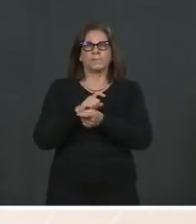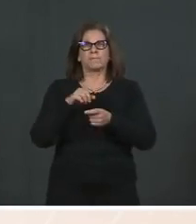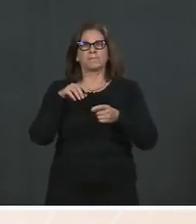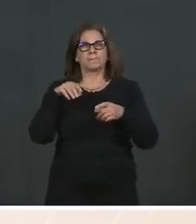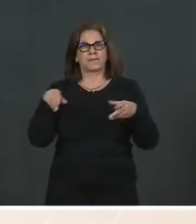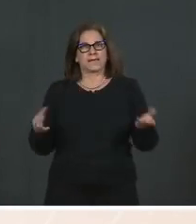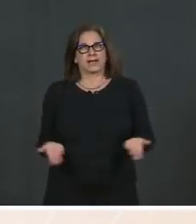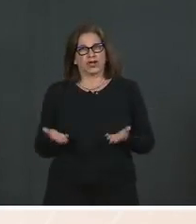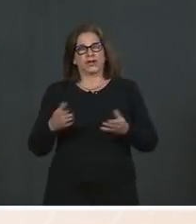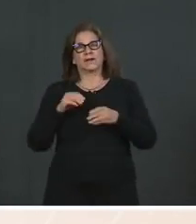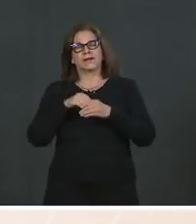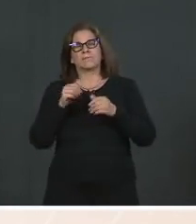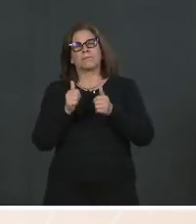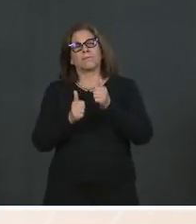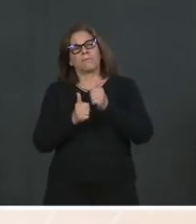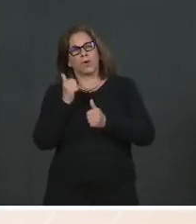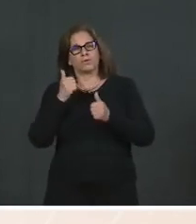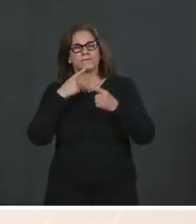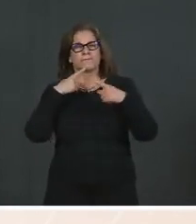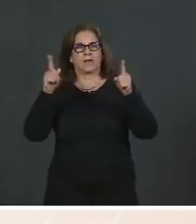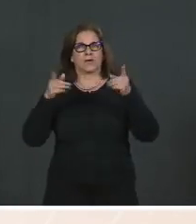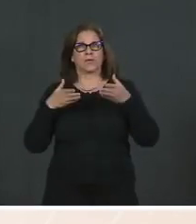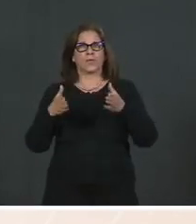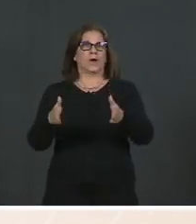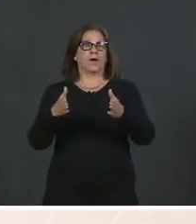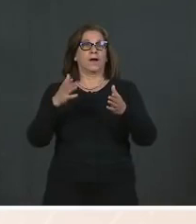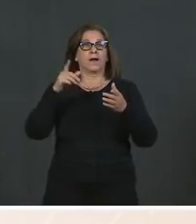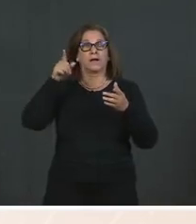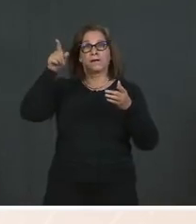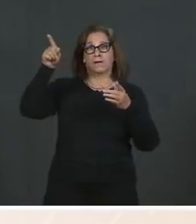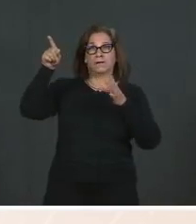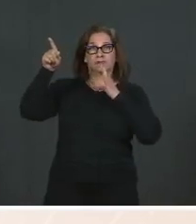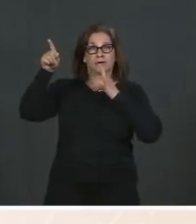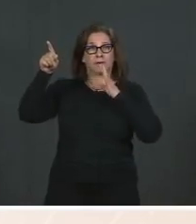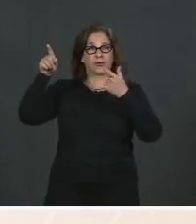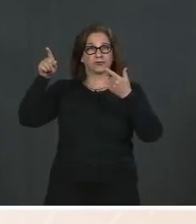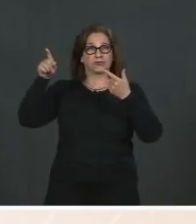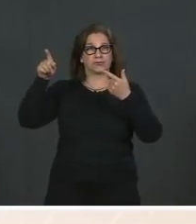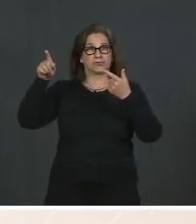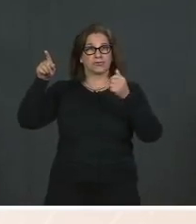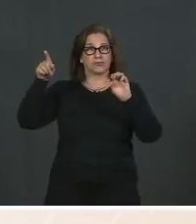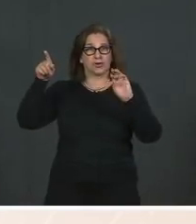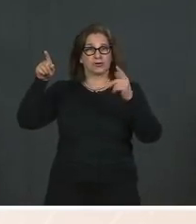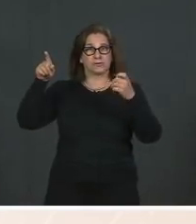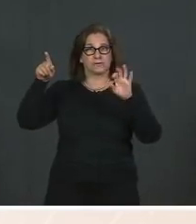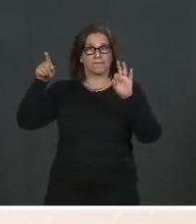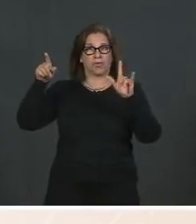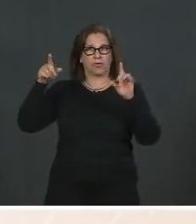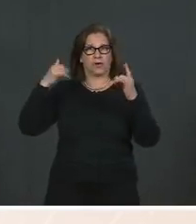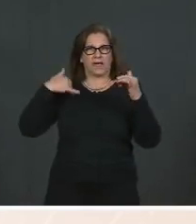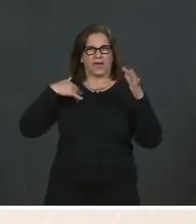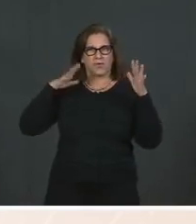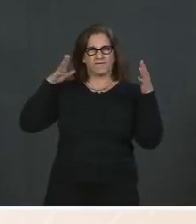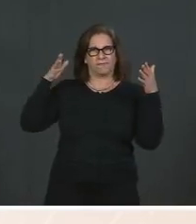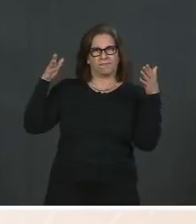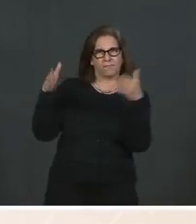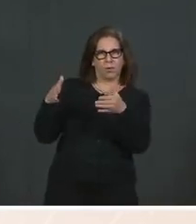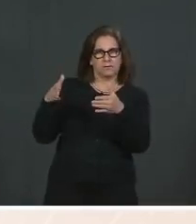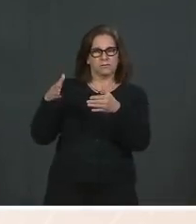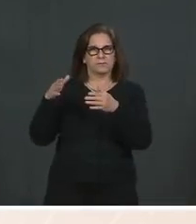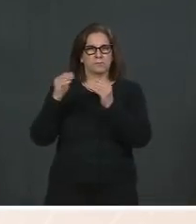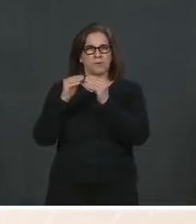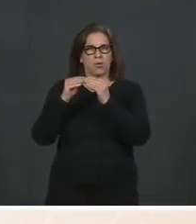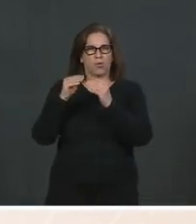is an opportunity to do exactly that, so that's where we are putting our energy and efforts at this point. And then one follow-up on Nancy's first question. Are you saying the entirety of the